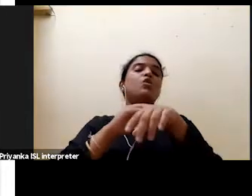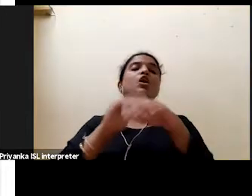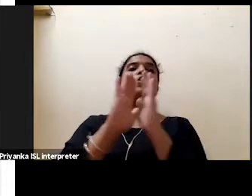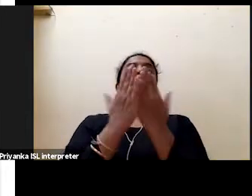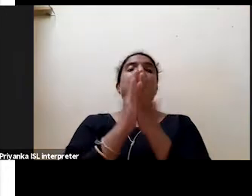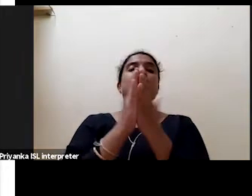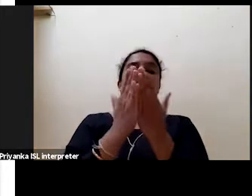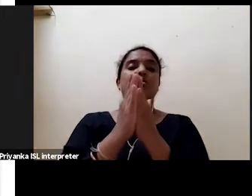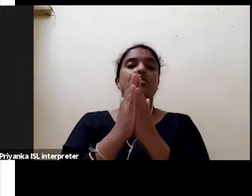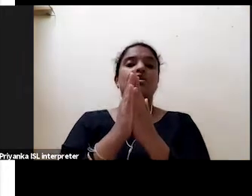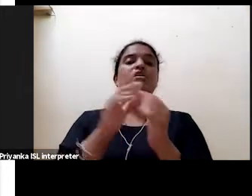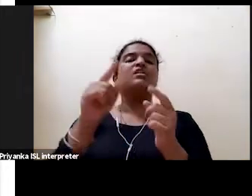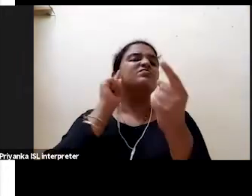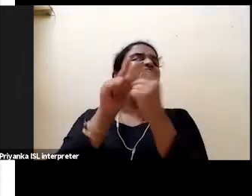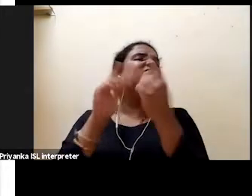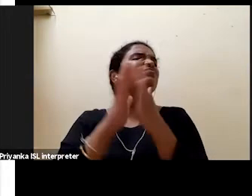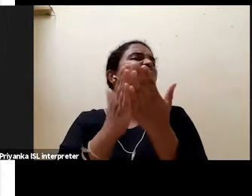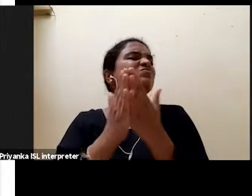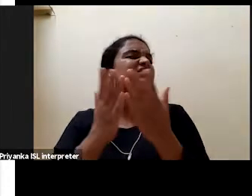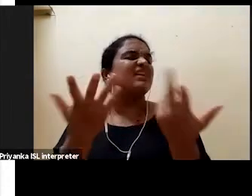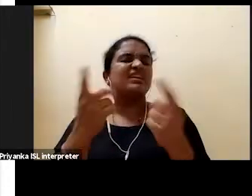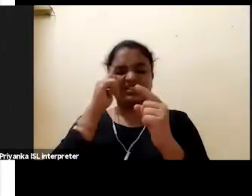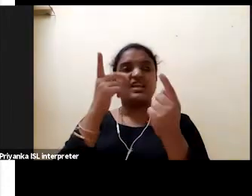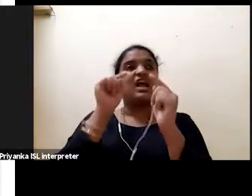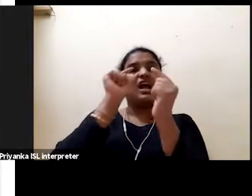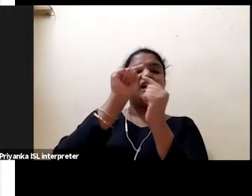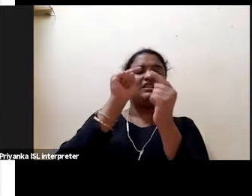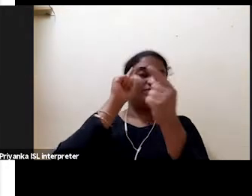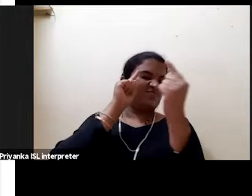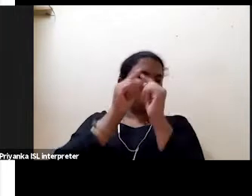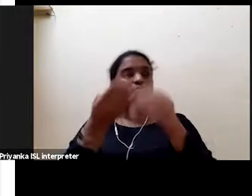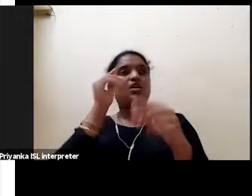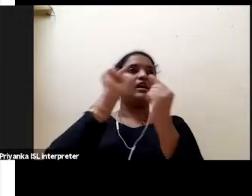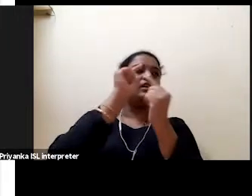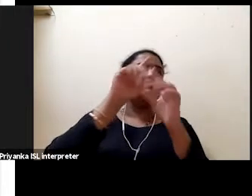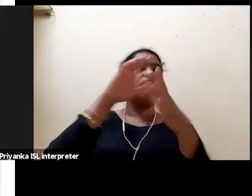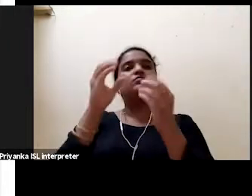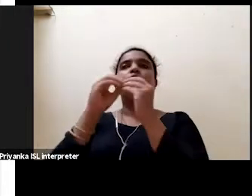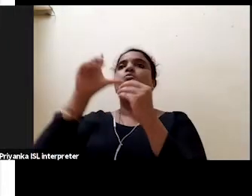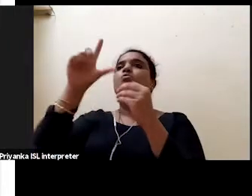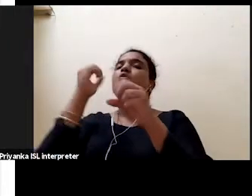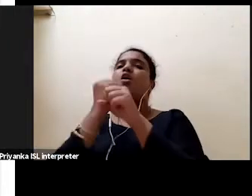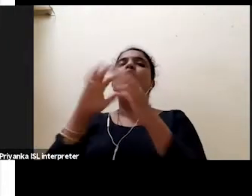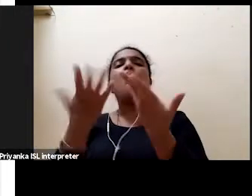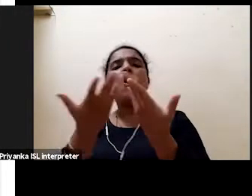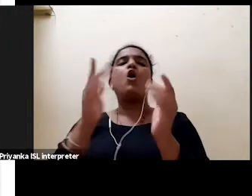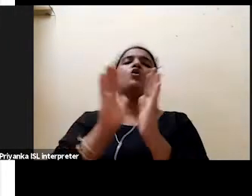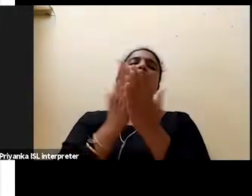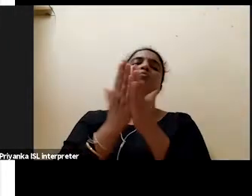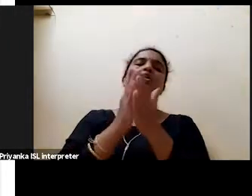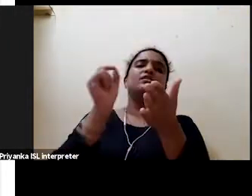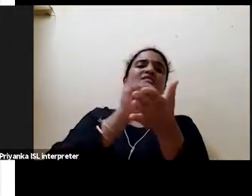So today we'll be focusing on Instagram and blog, and a little bit about recipe writing,